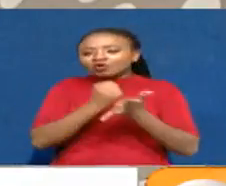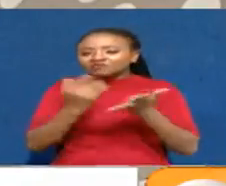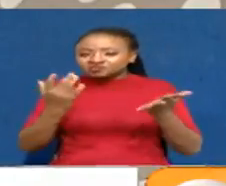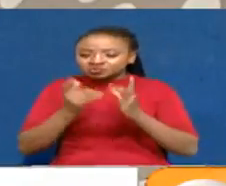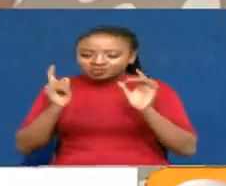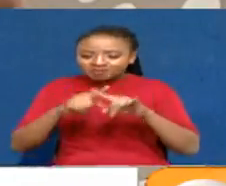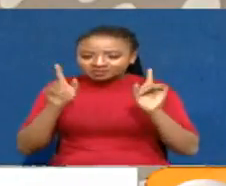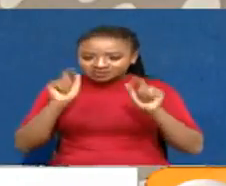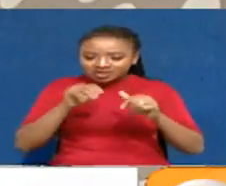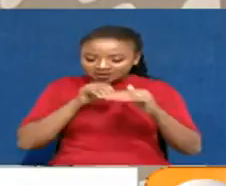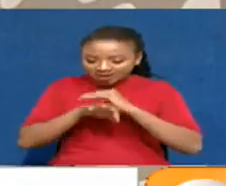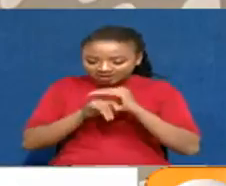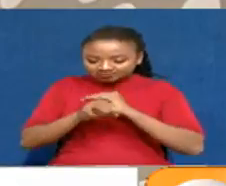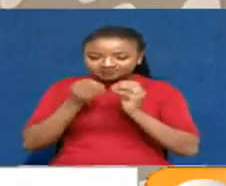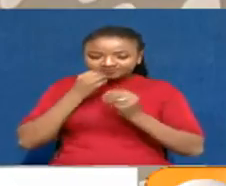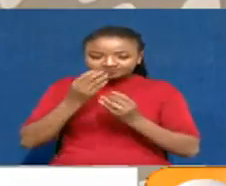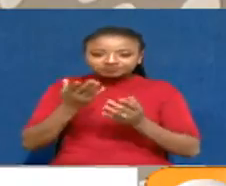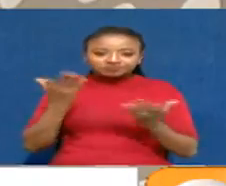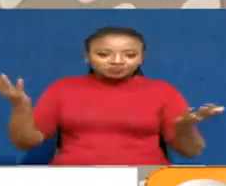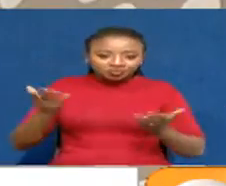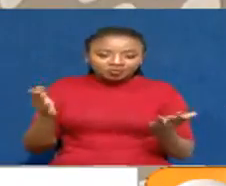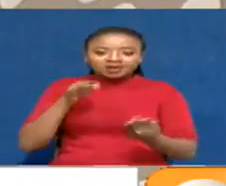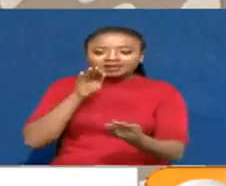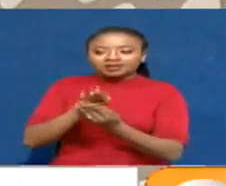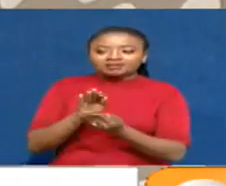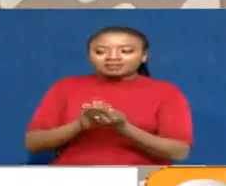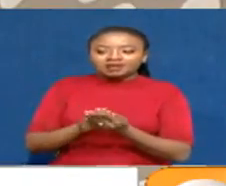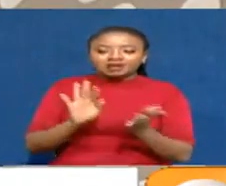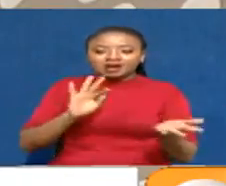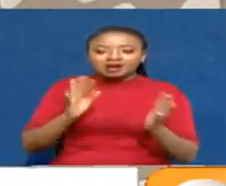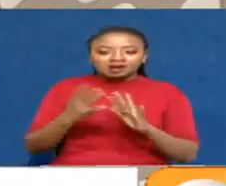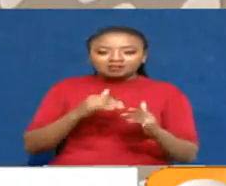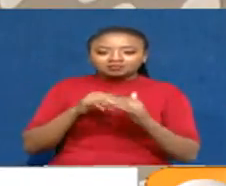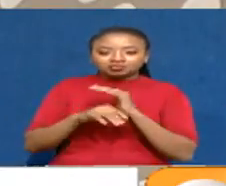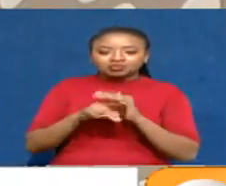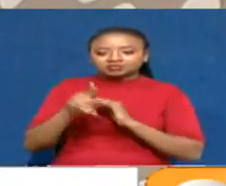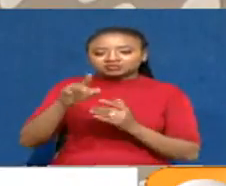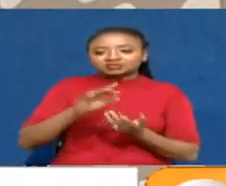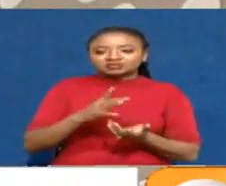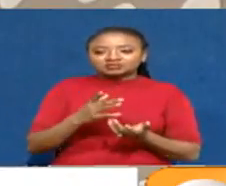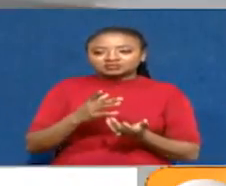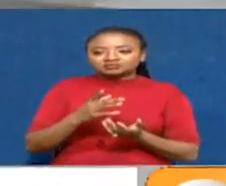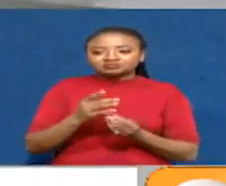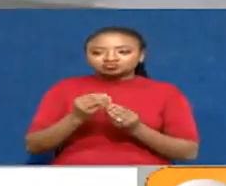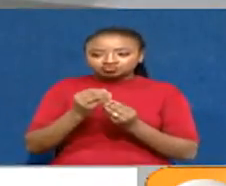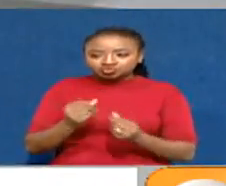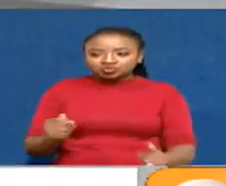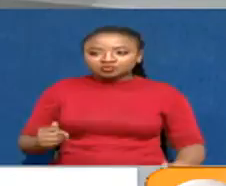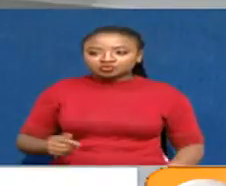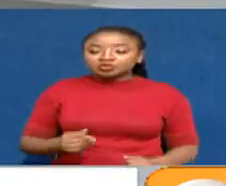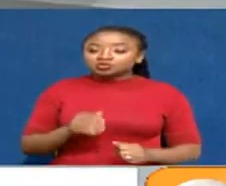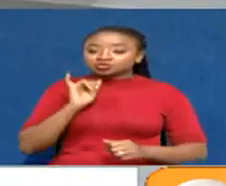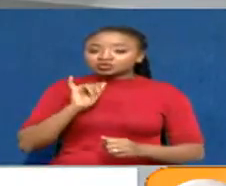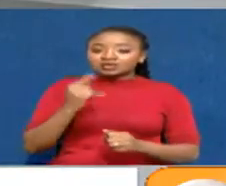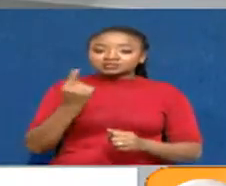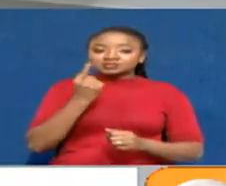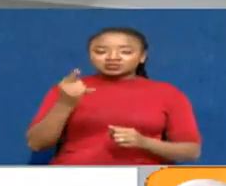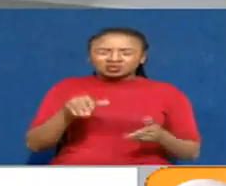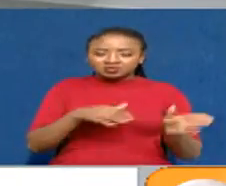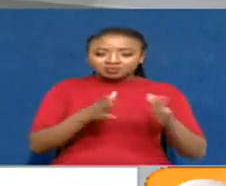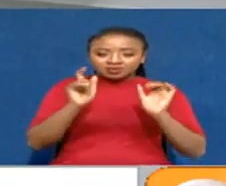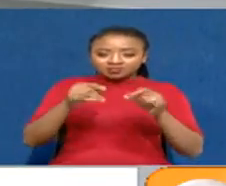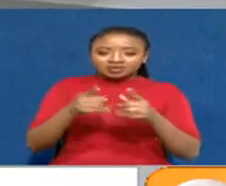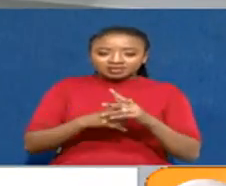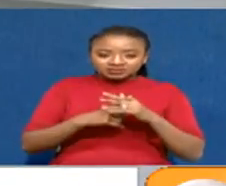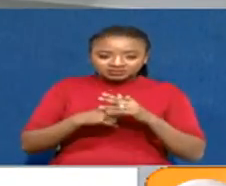get information from the nearest bank on how to access this this credit, and that is the only way we can